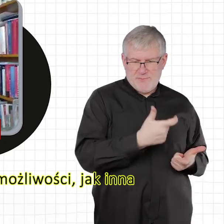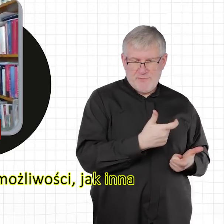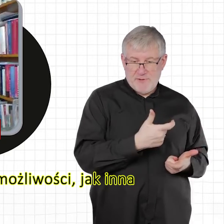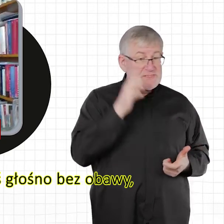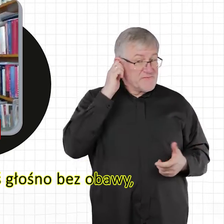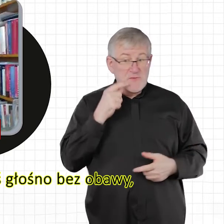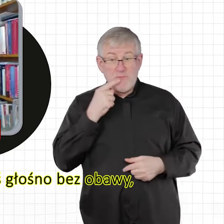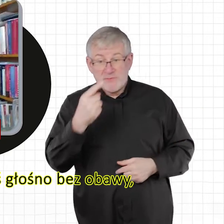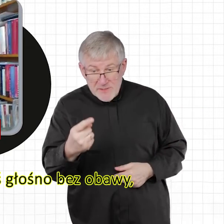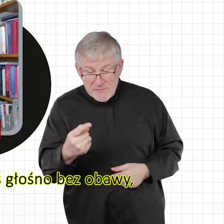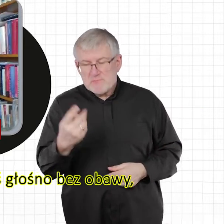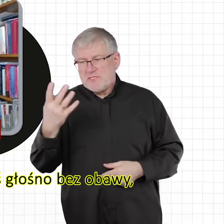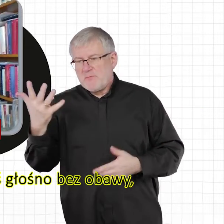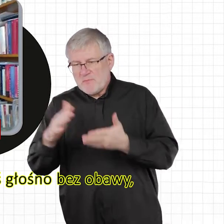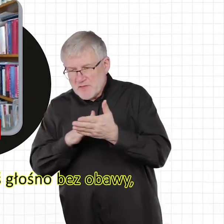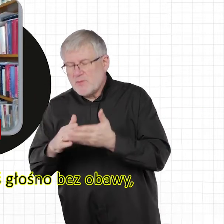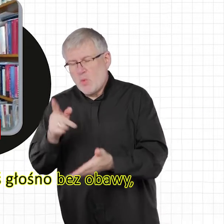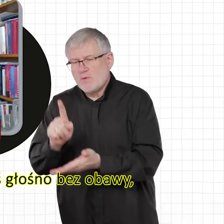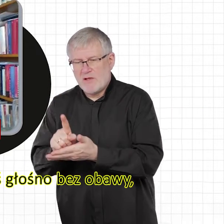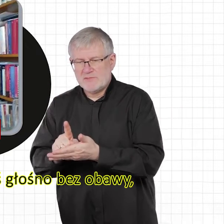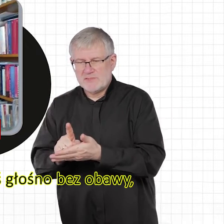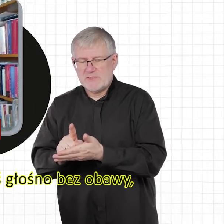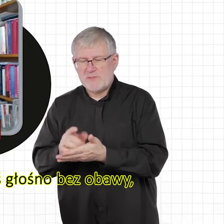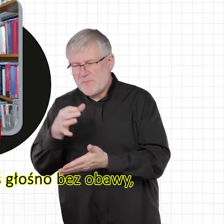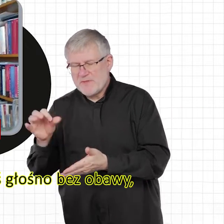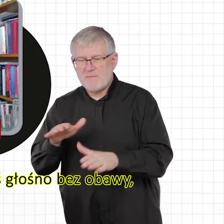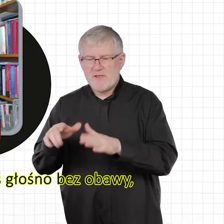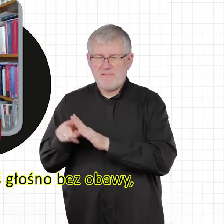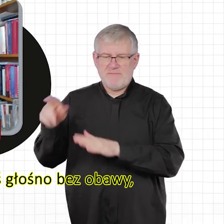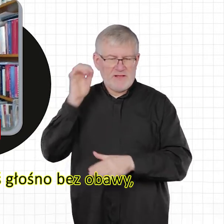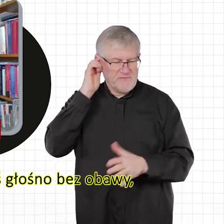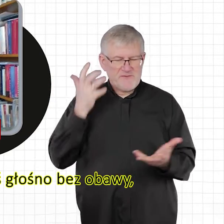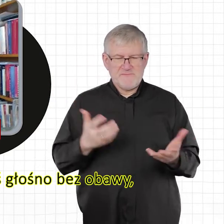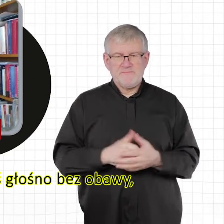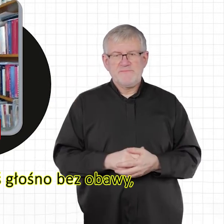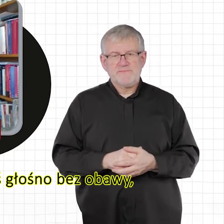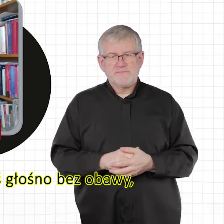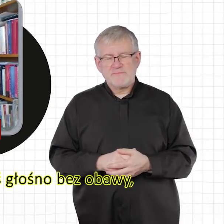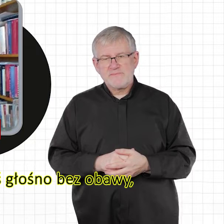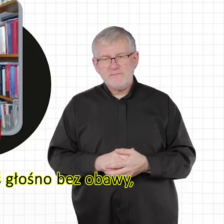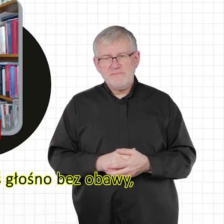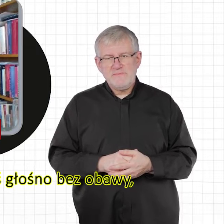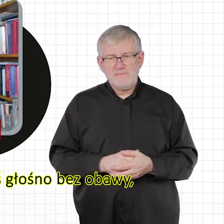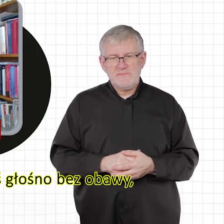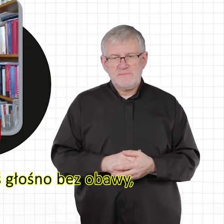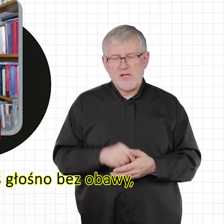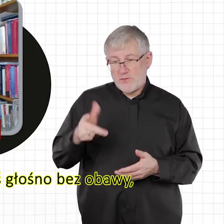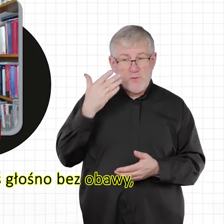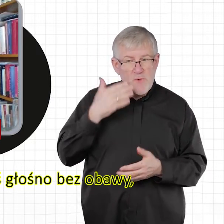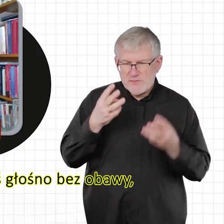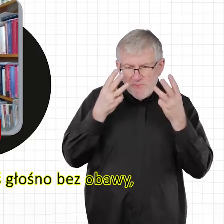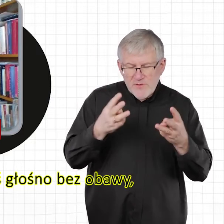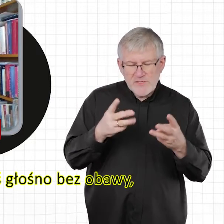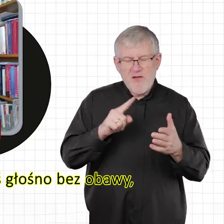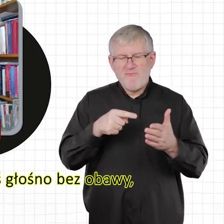to know that if they will say it out loud, nobody will